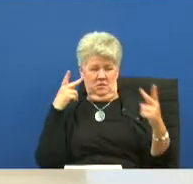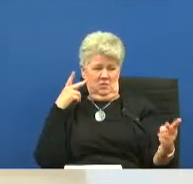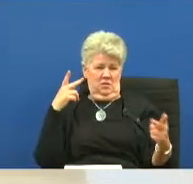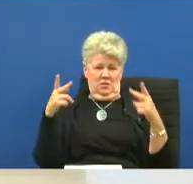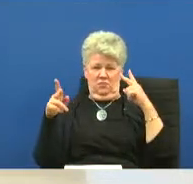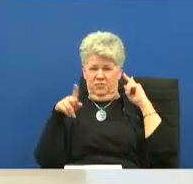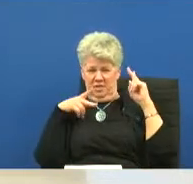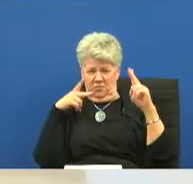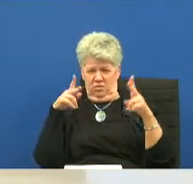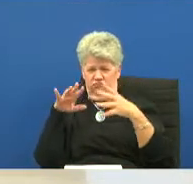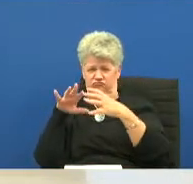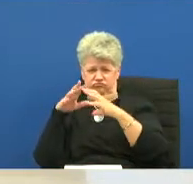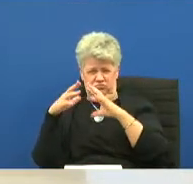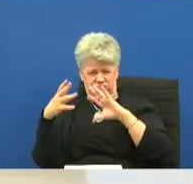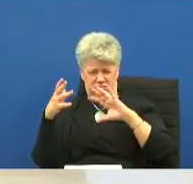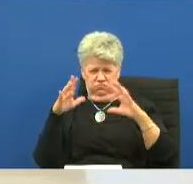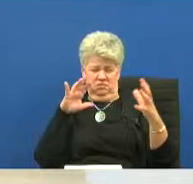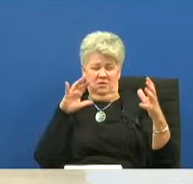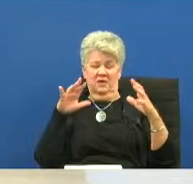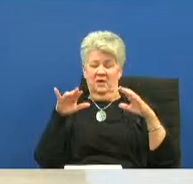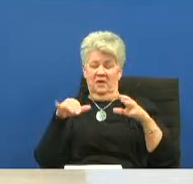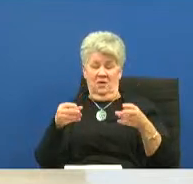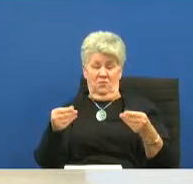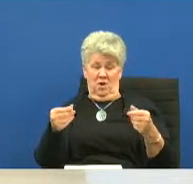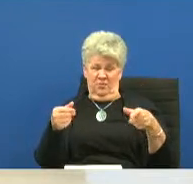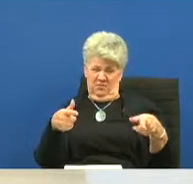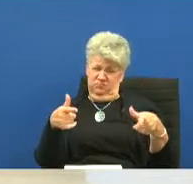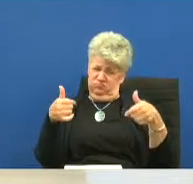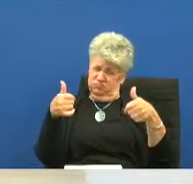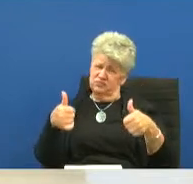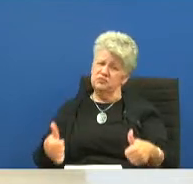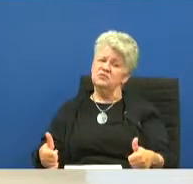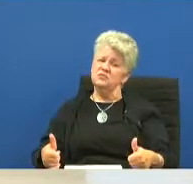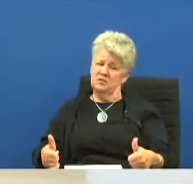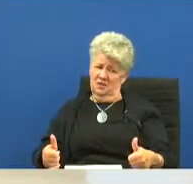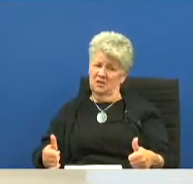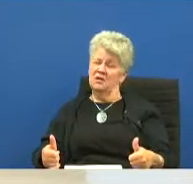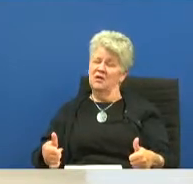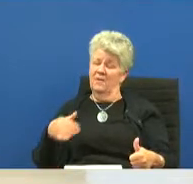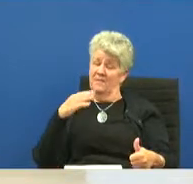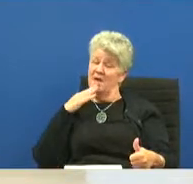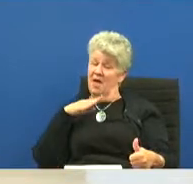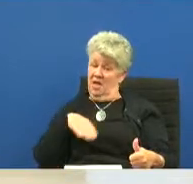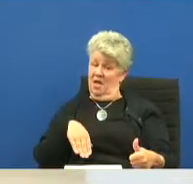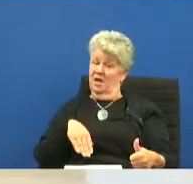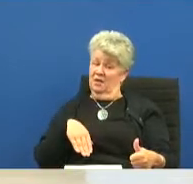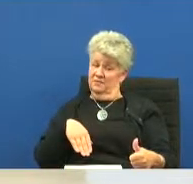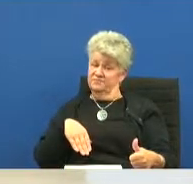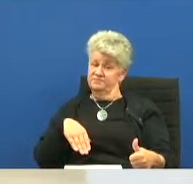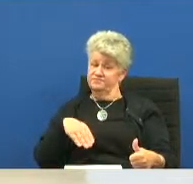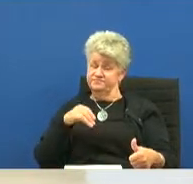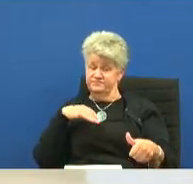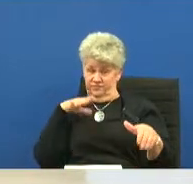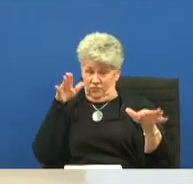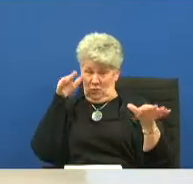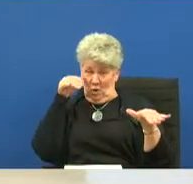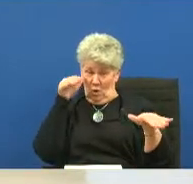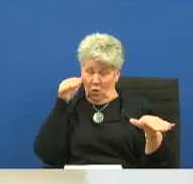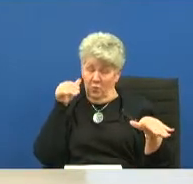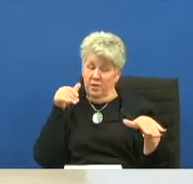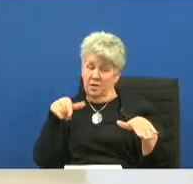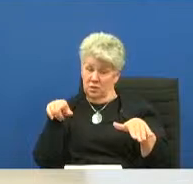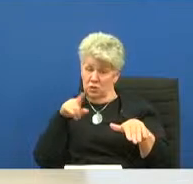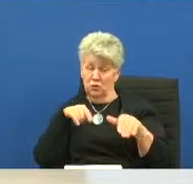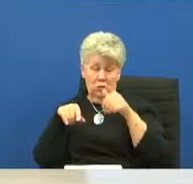the conditions. This property had declined quite badly. And I would hope that there are some